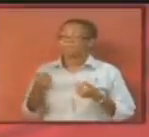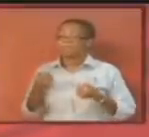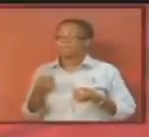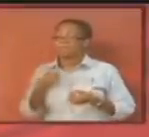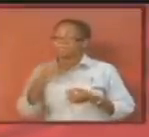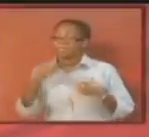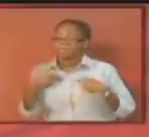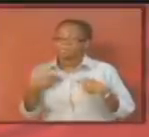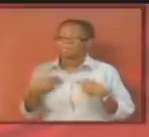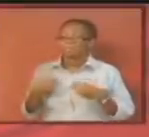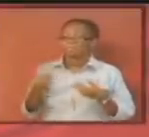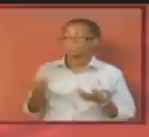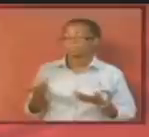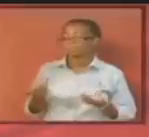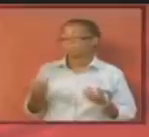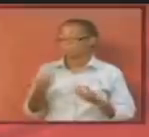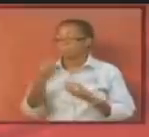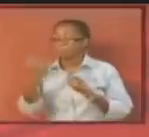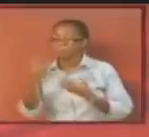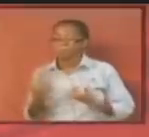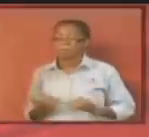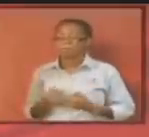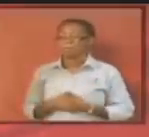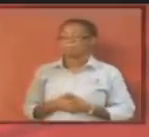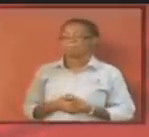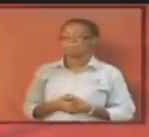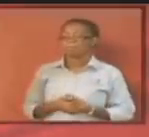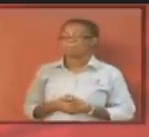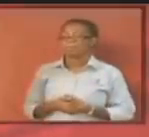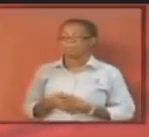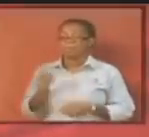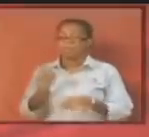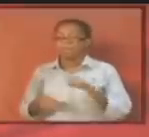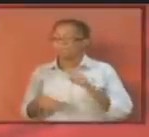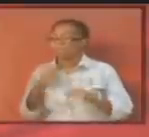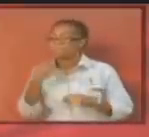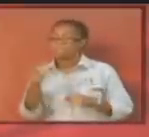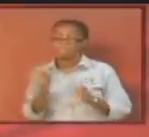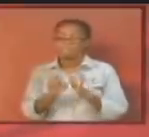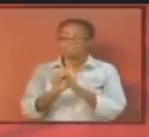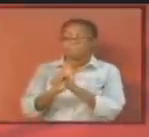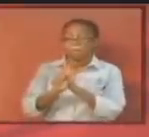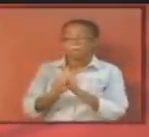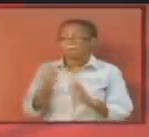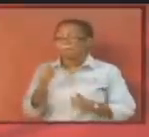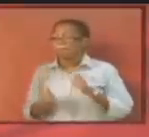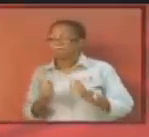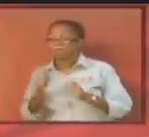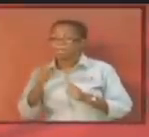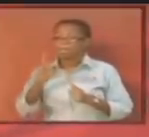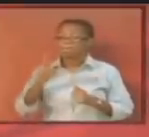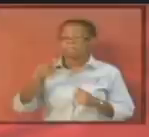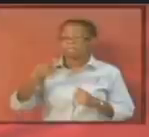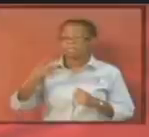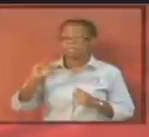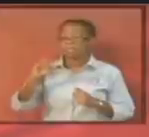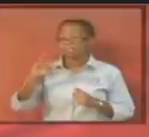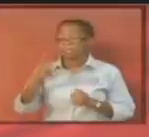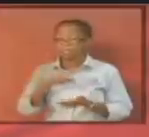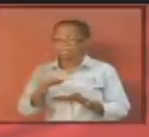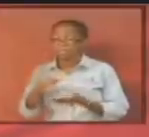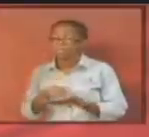automatically. We might, for example, say which ERHA it came from or something like that, but I can't tell you right now whether P1 was detected in